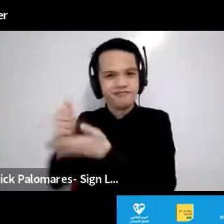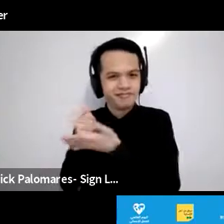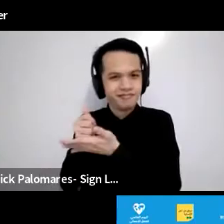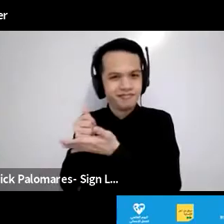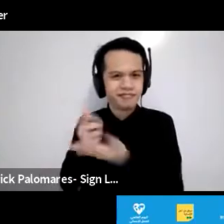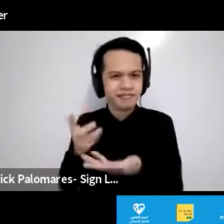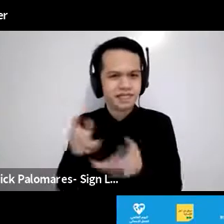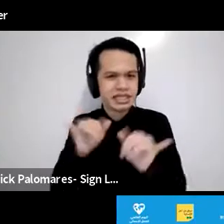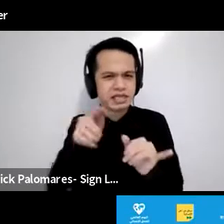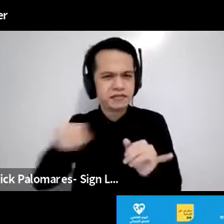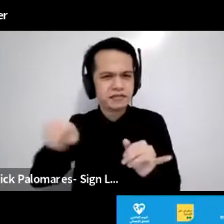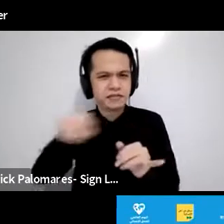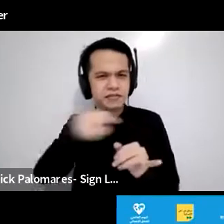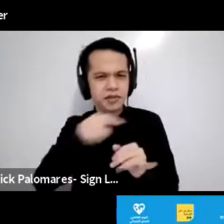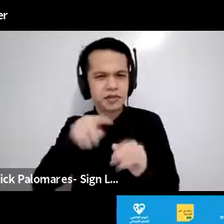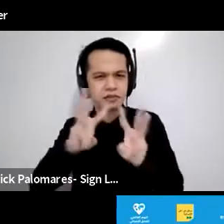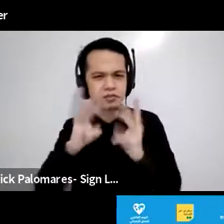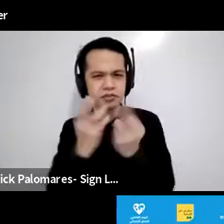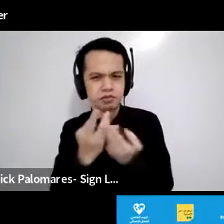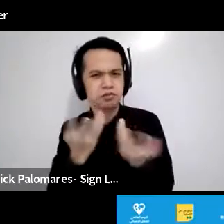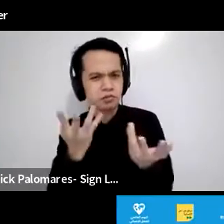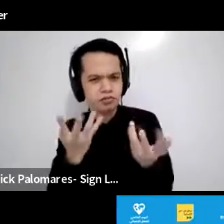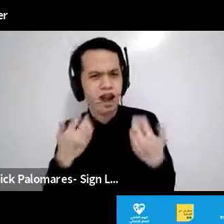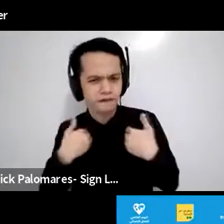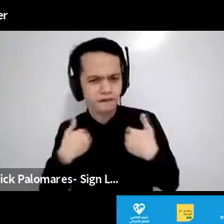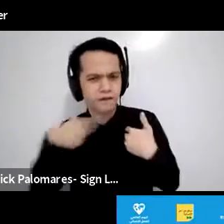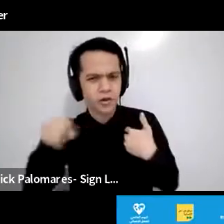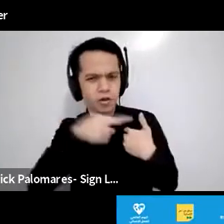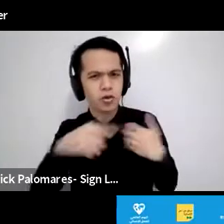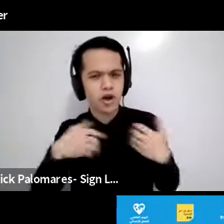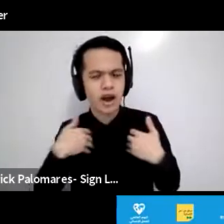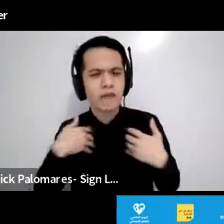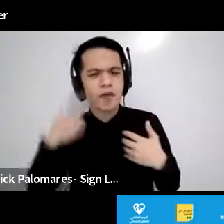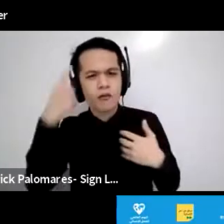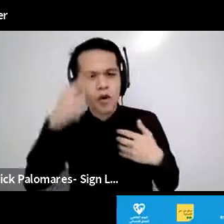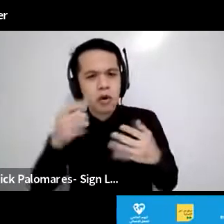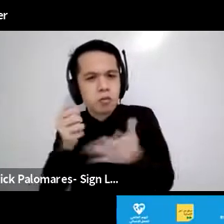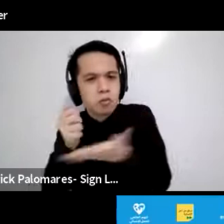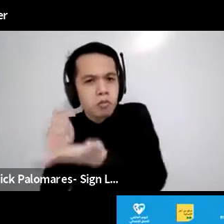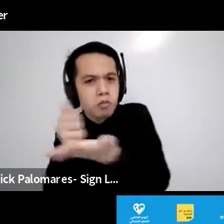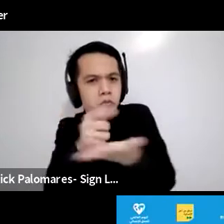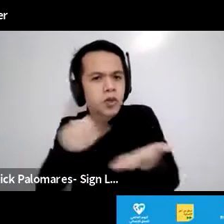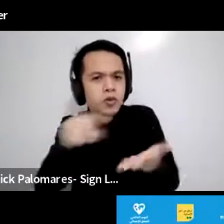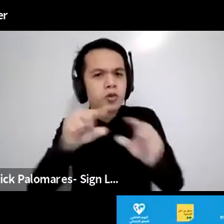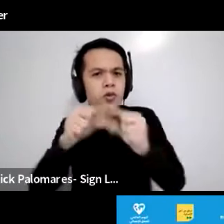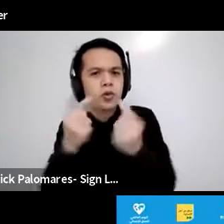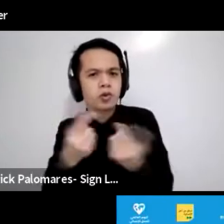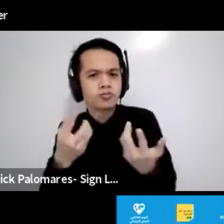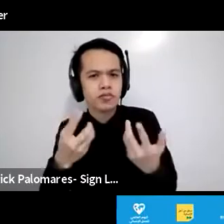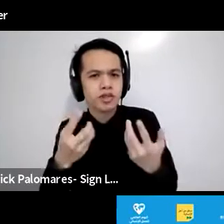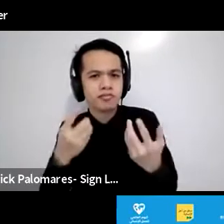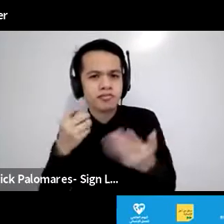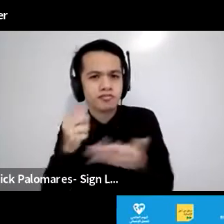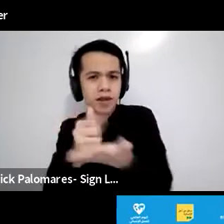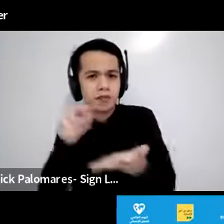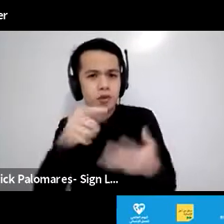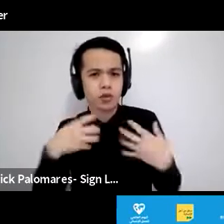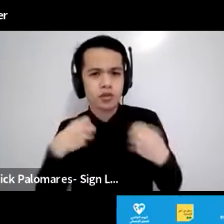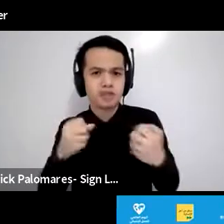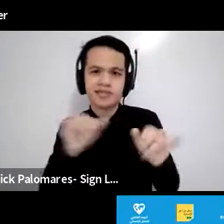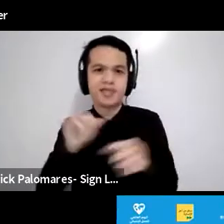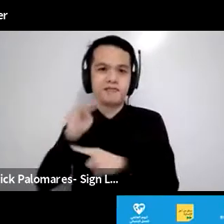here in the webinar also have your wellness well-being groups. Actually on Monday we'll